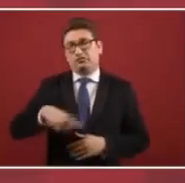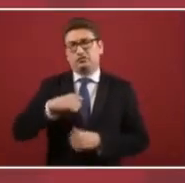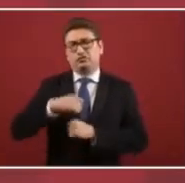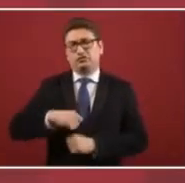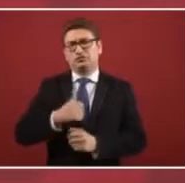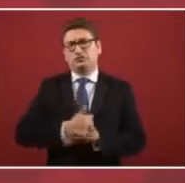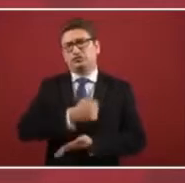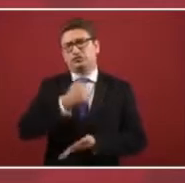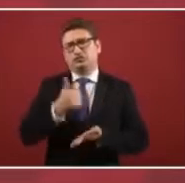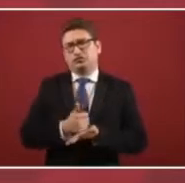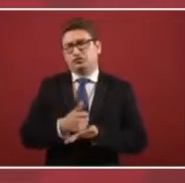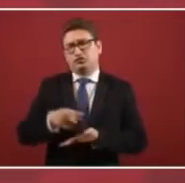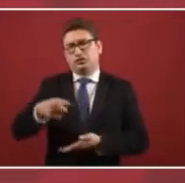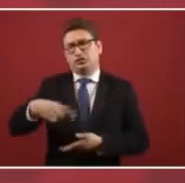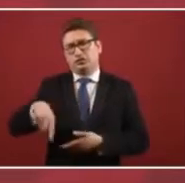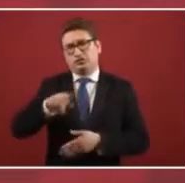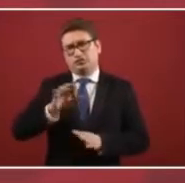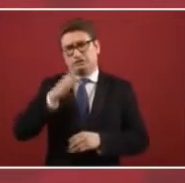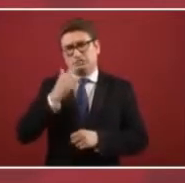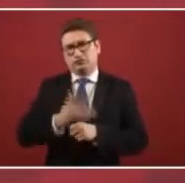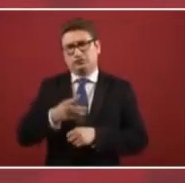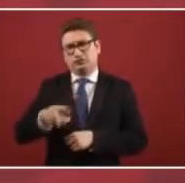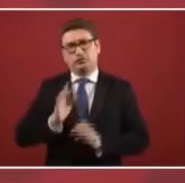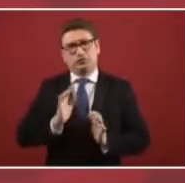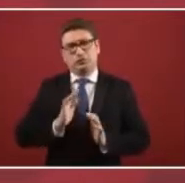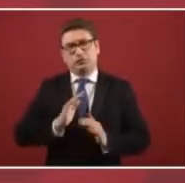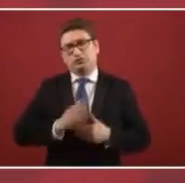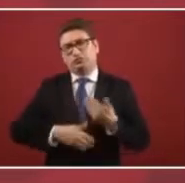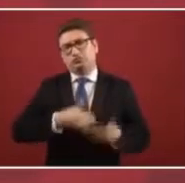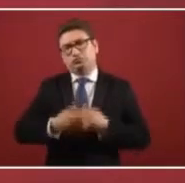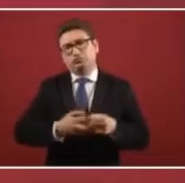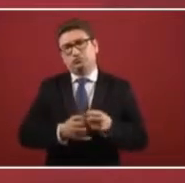It has to do with the city. The city will have to handle it.